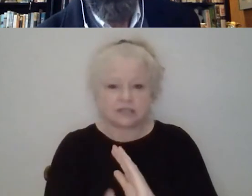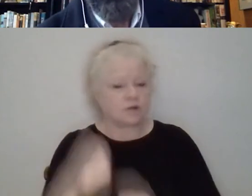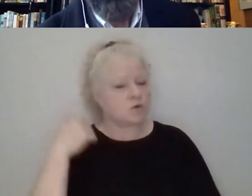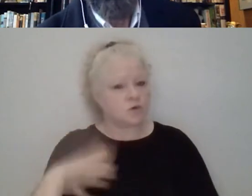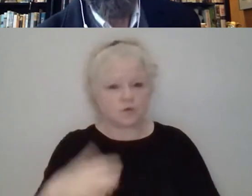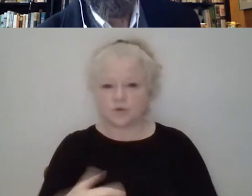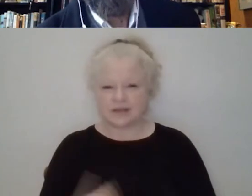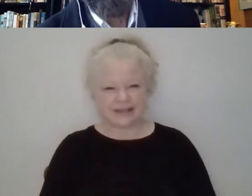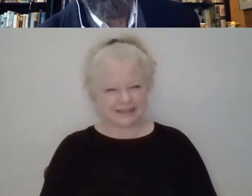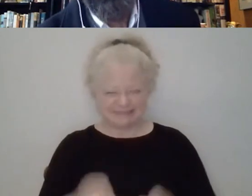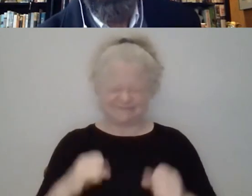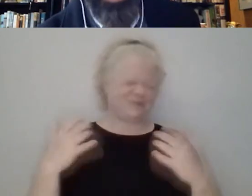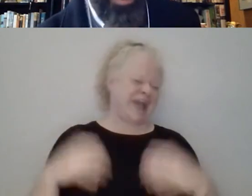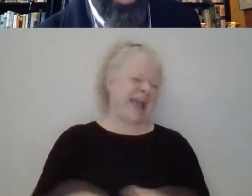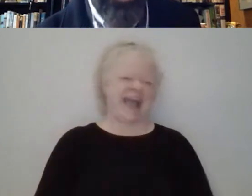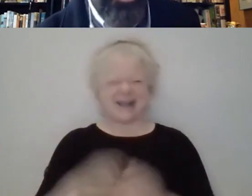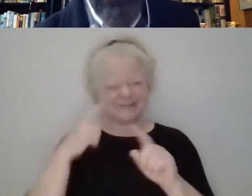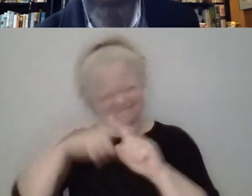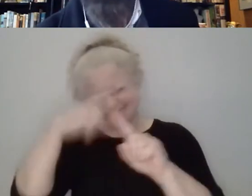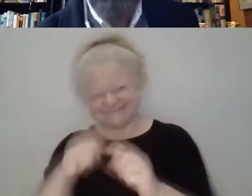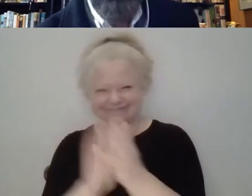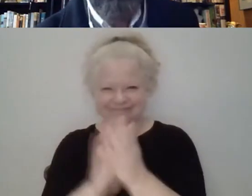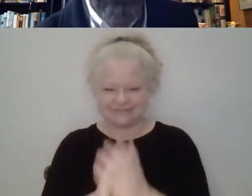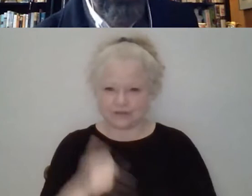can't get a better thing than, I mean, Carlos,